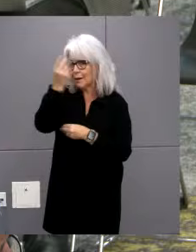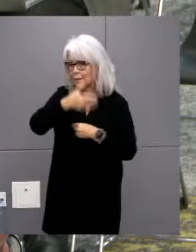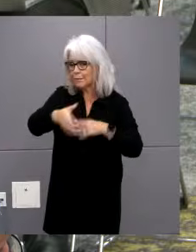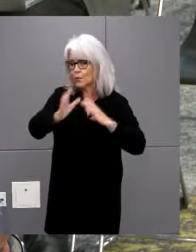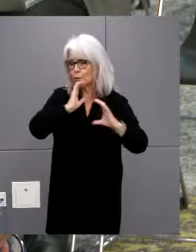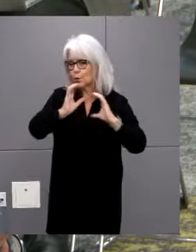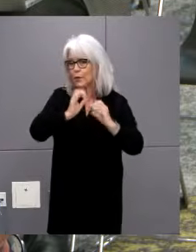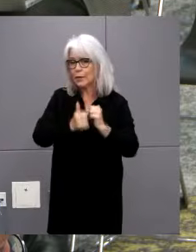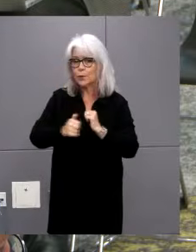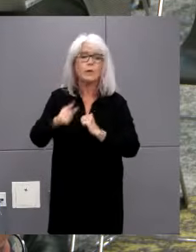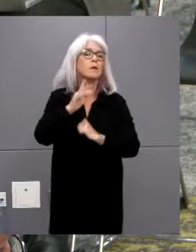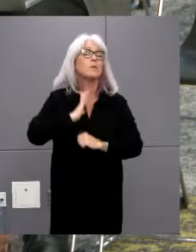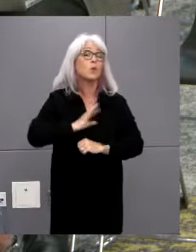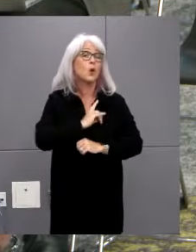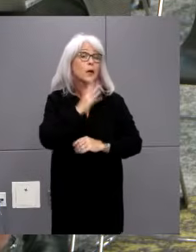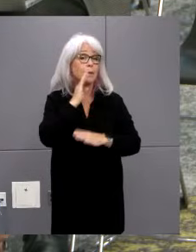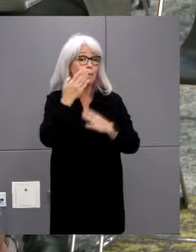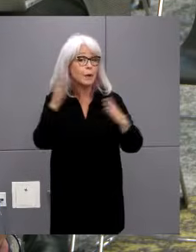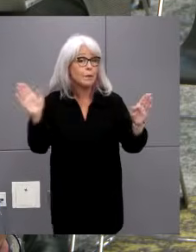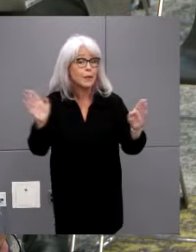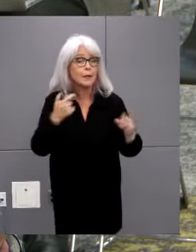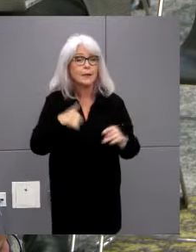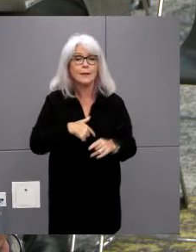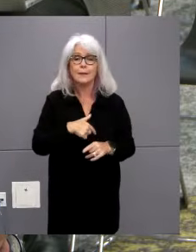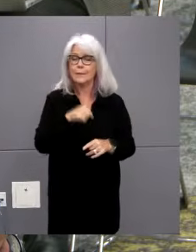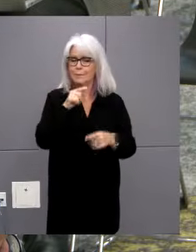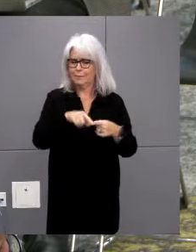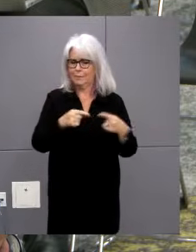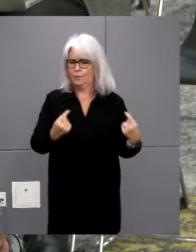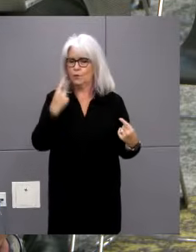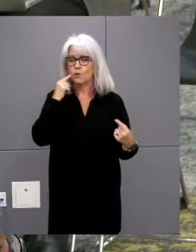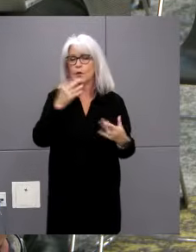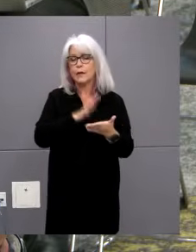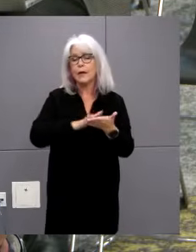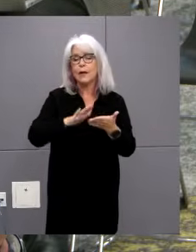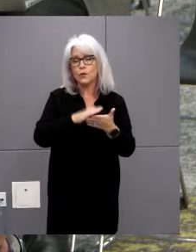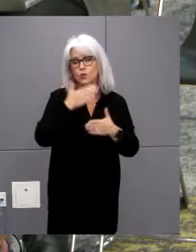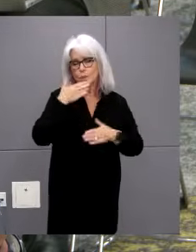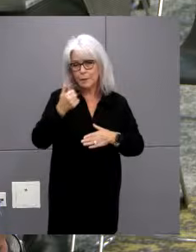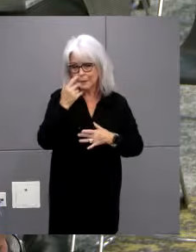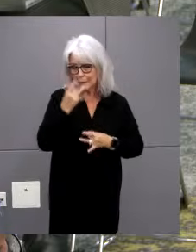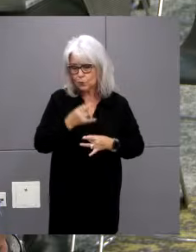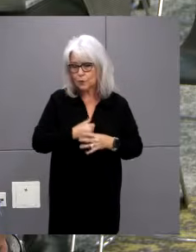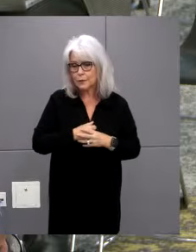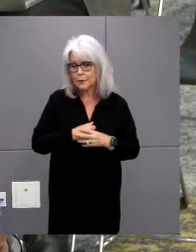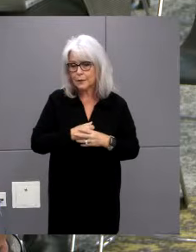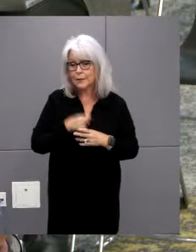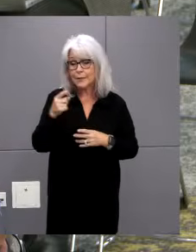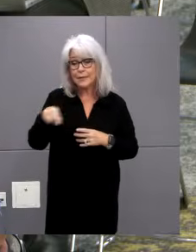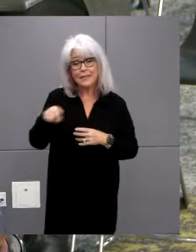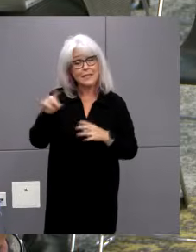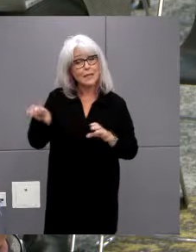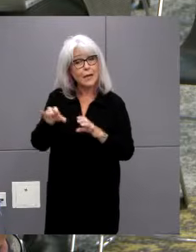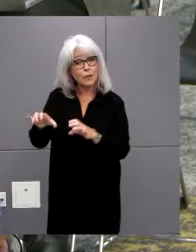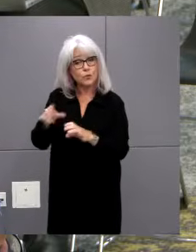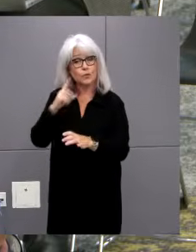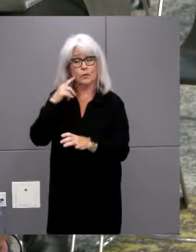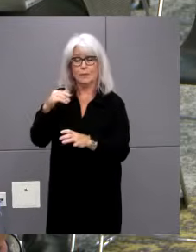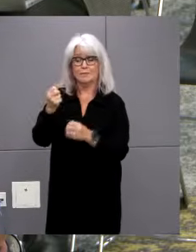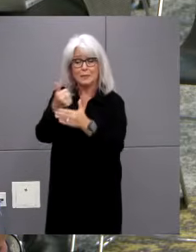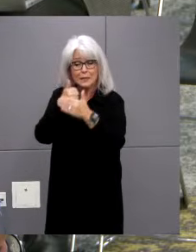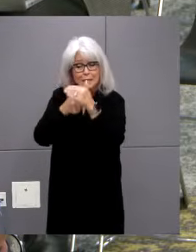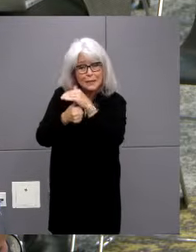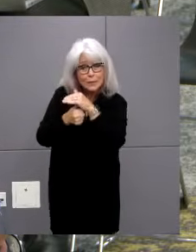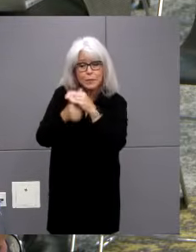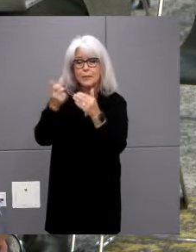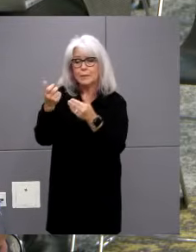with the board and the public, which is contrary to the college's best interests. His actions in this matter suggest a deliberate concealment of